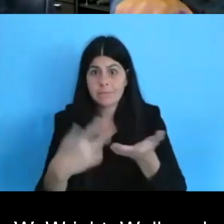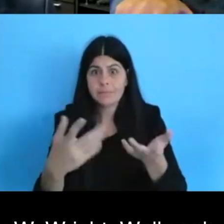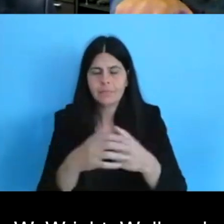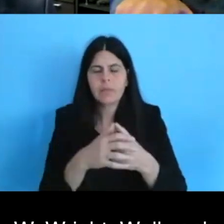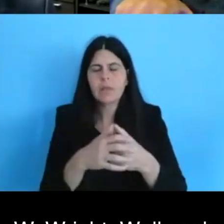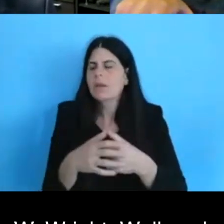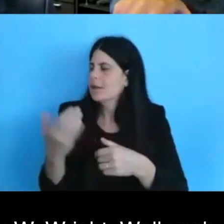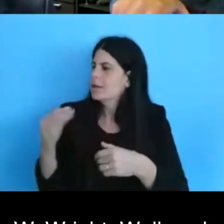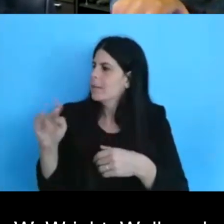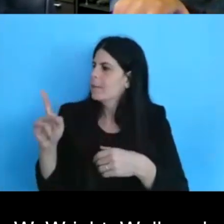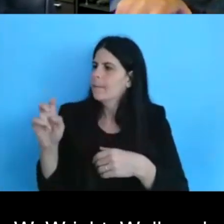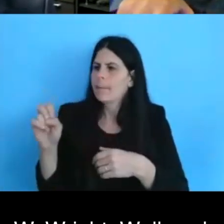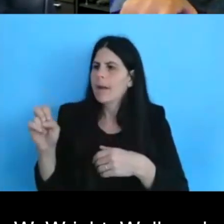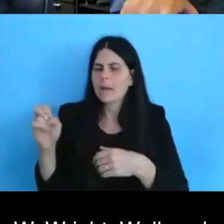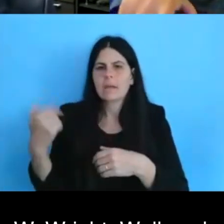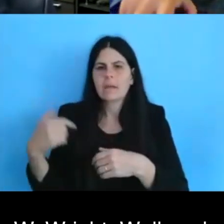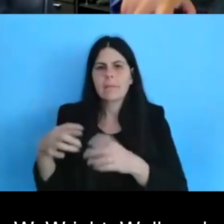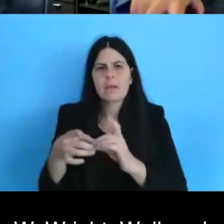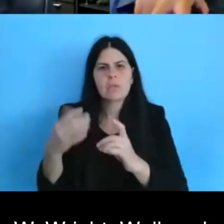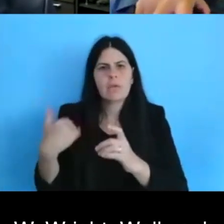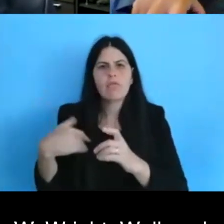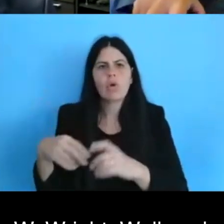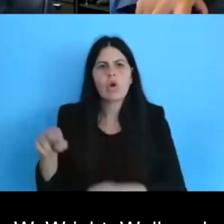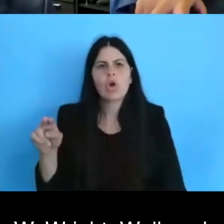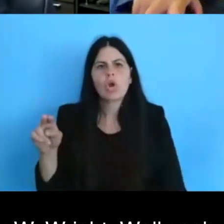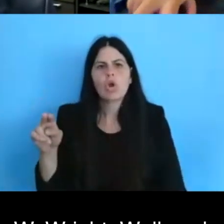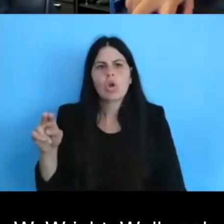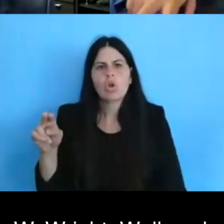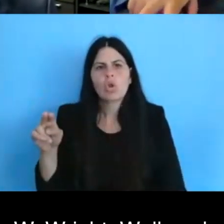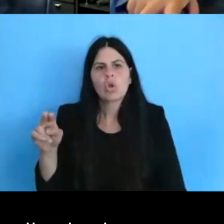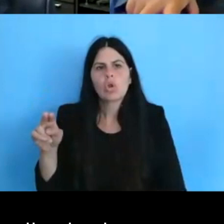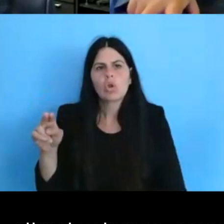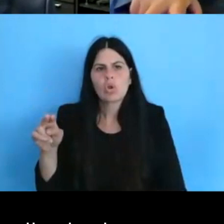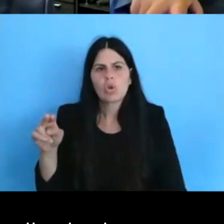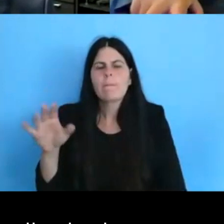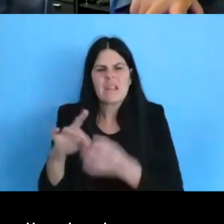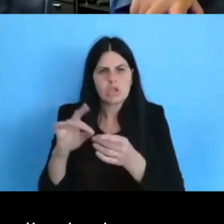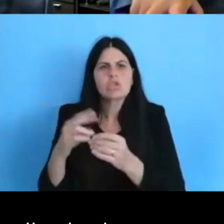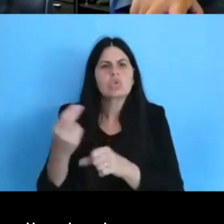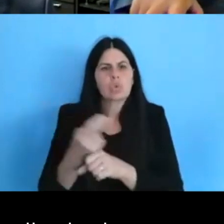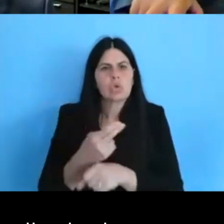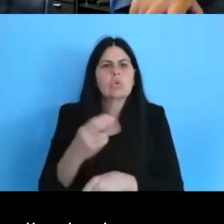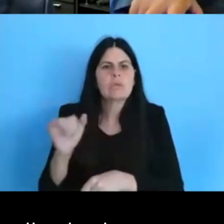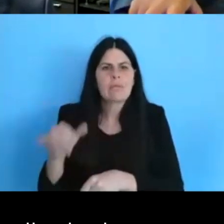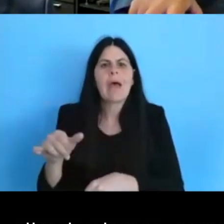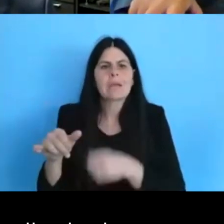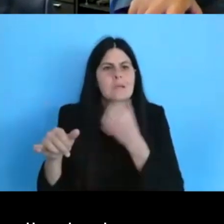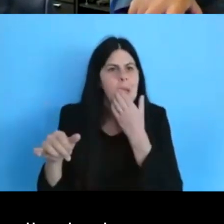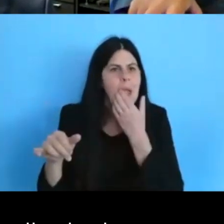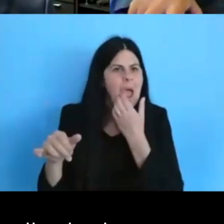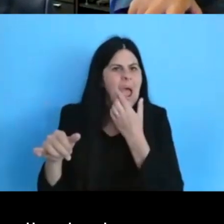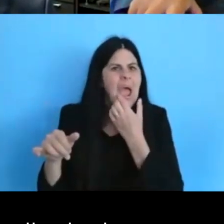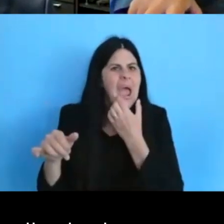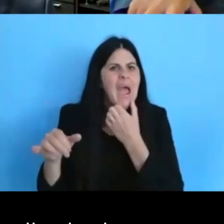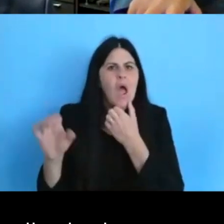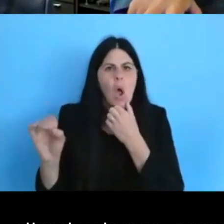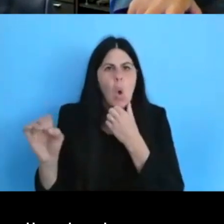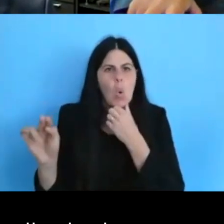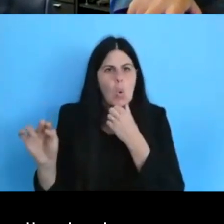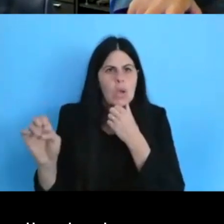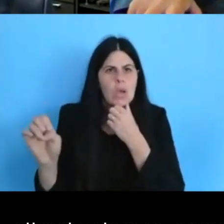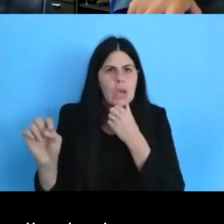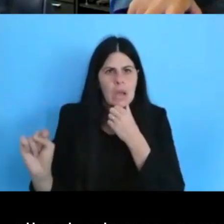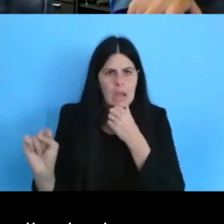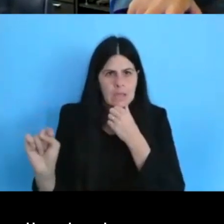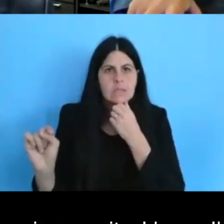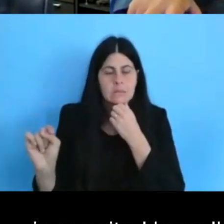using ONET, and it's good if you know, in order to attract veterans, sometimes, you can use ONET, like